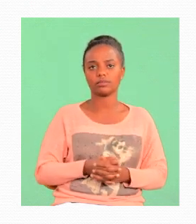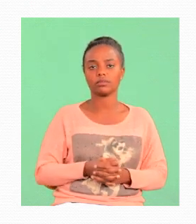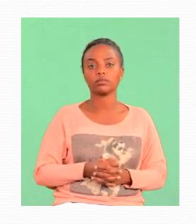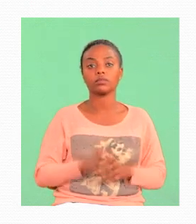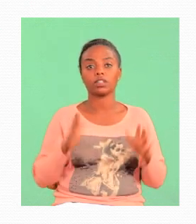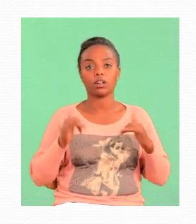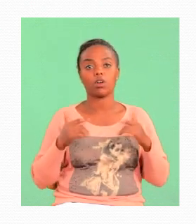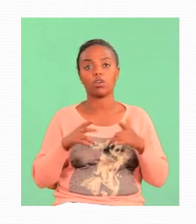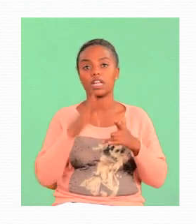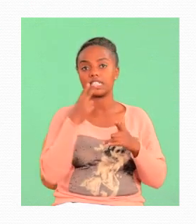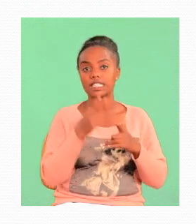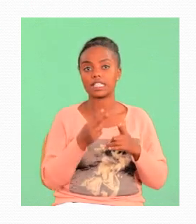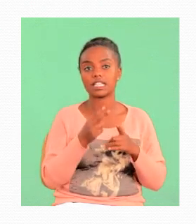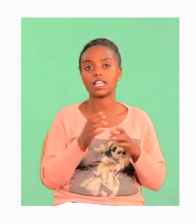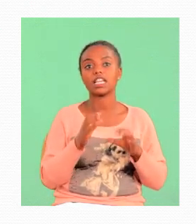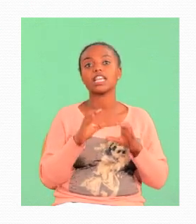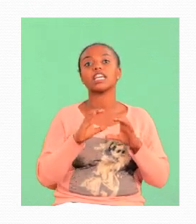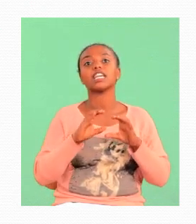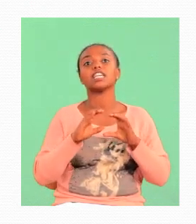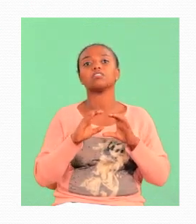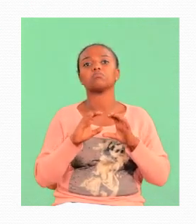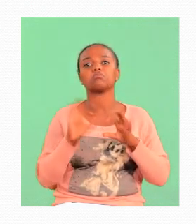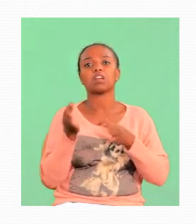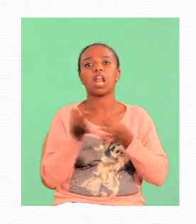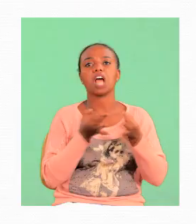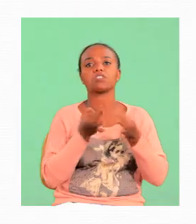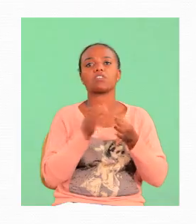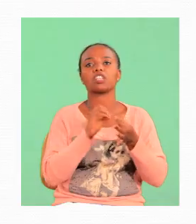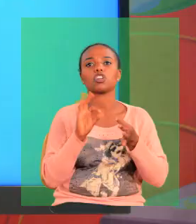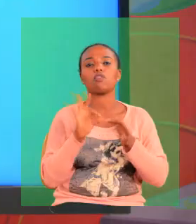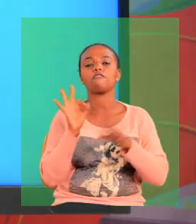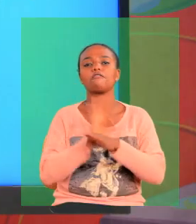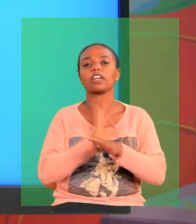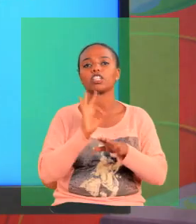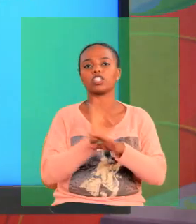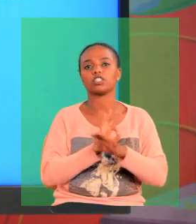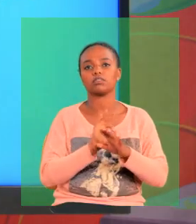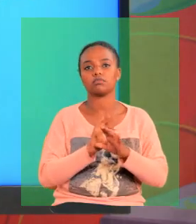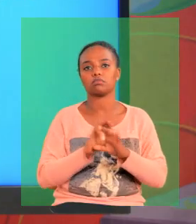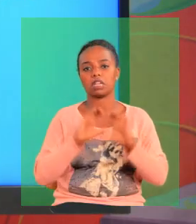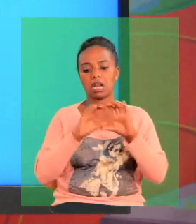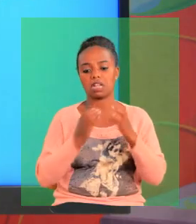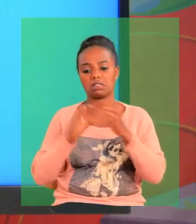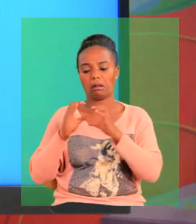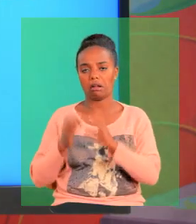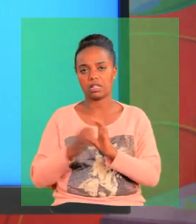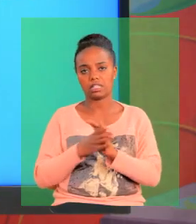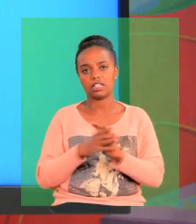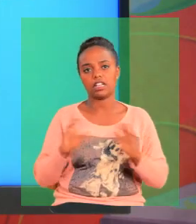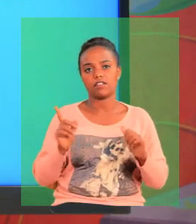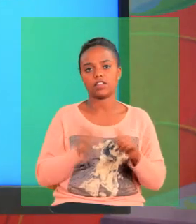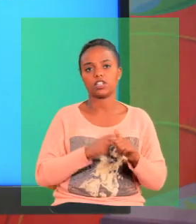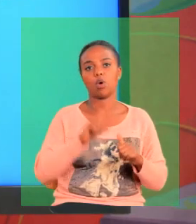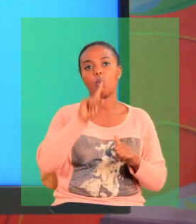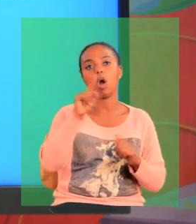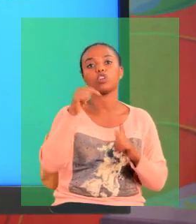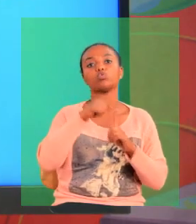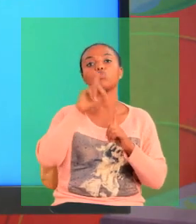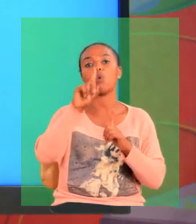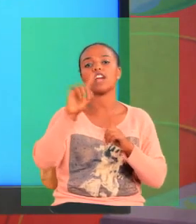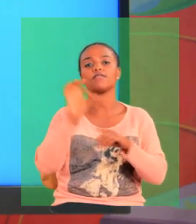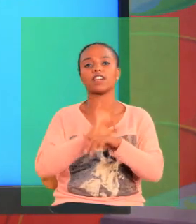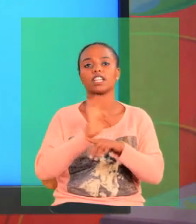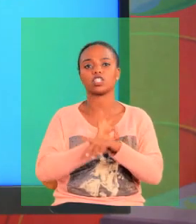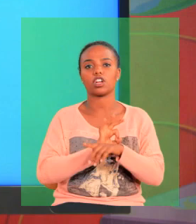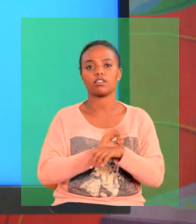Now let's see classification of functions. The first one-to-one function.